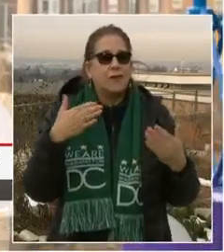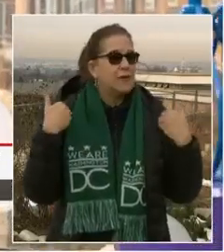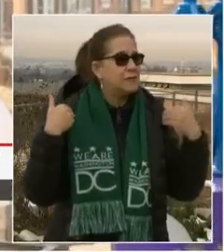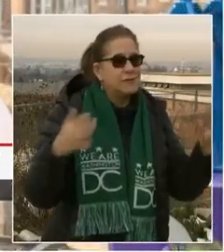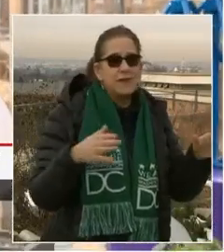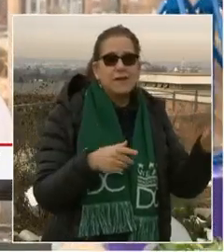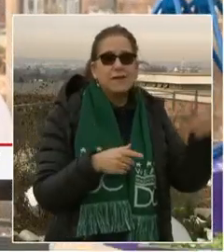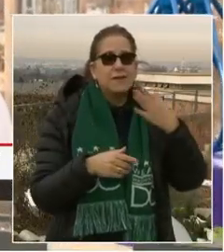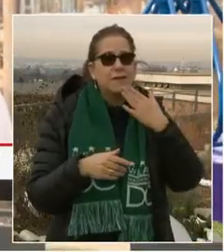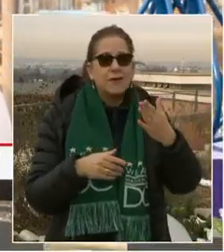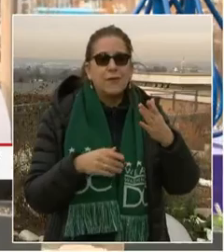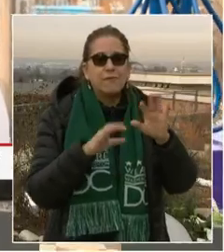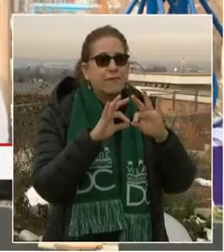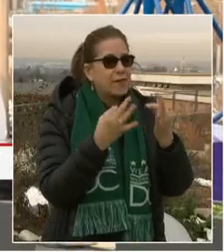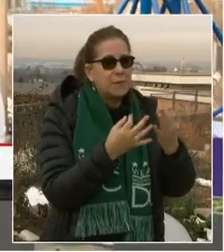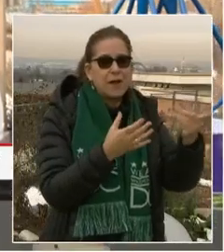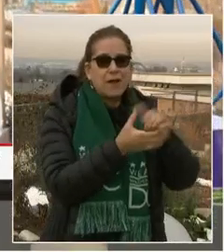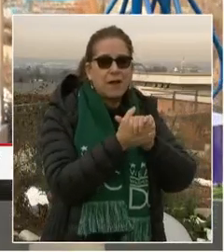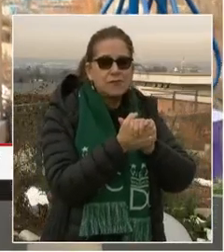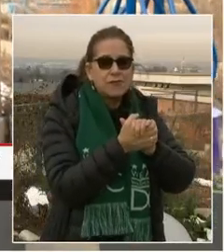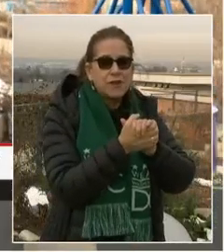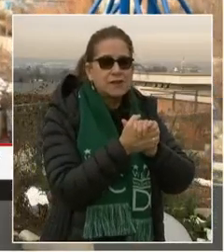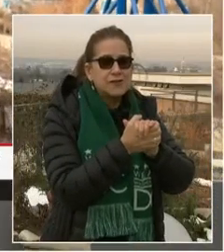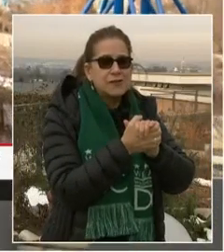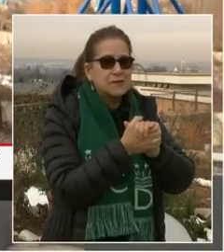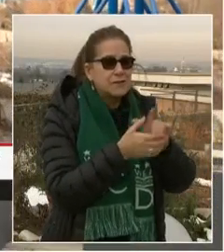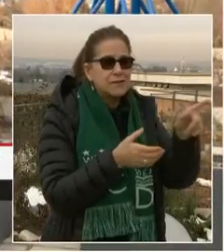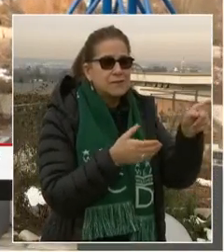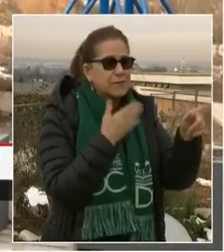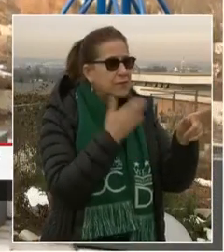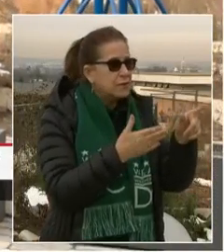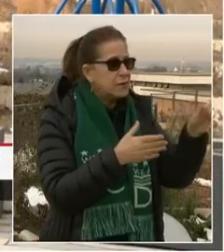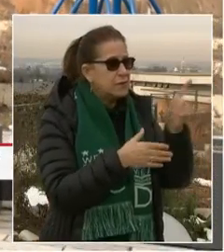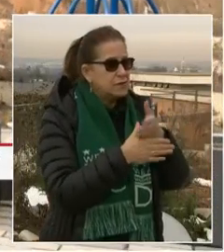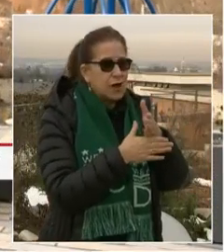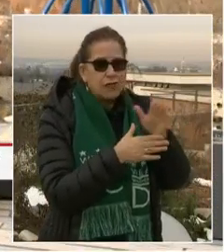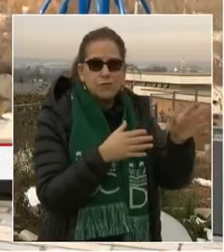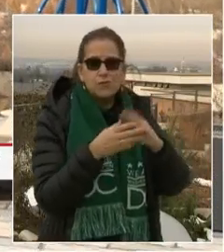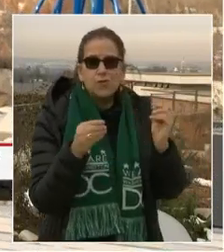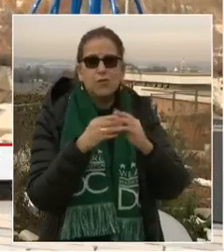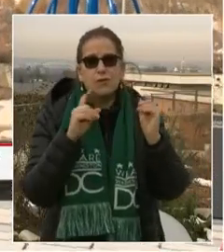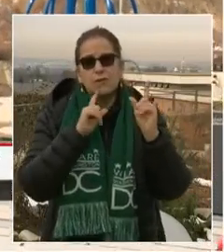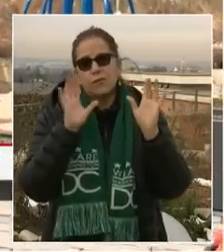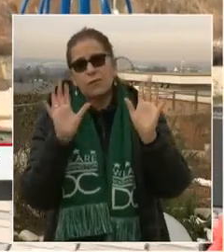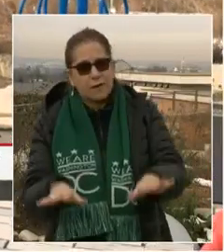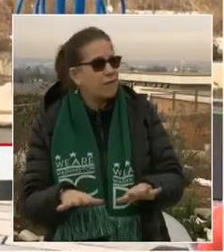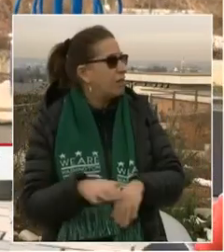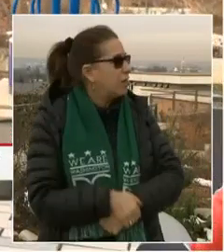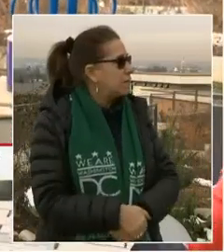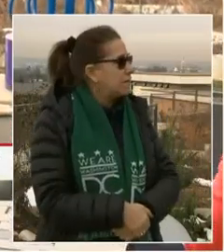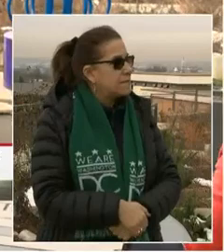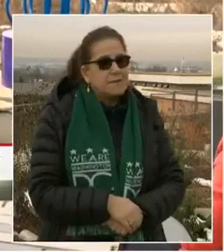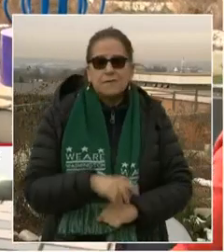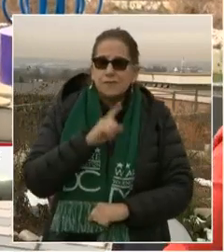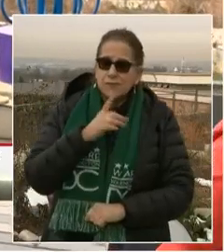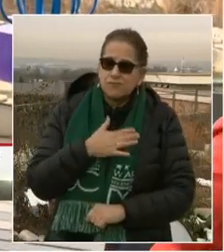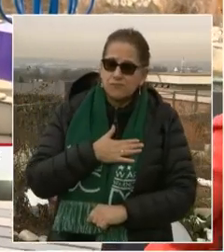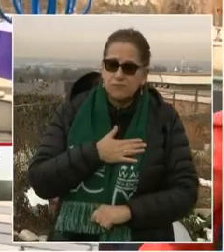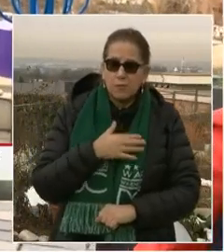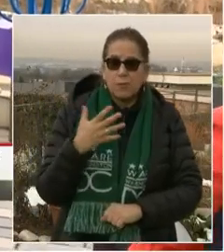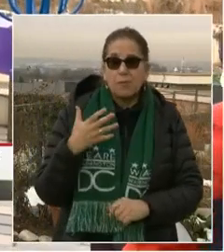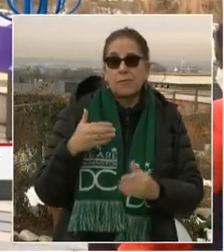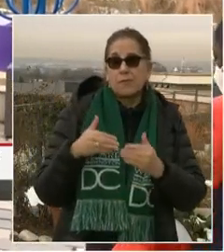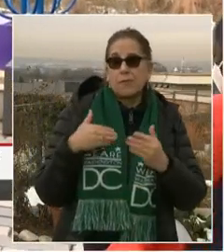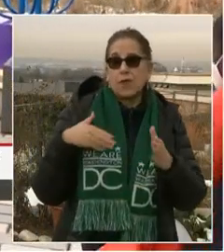your story, Shiro. And I want to introduce our next speaker, David Lloyd, the Deputy Chief of Programs here at Martha's